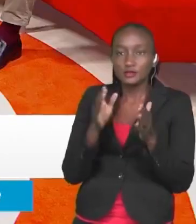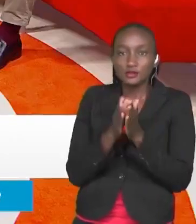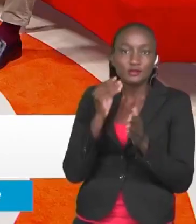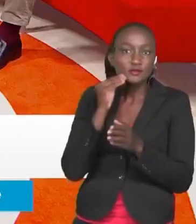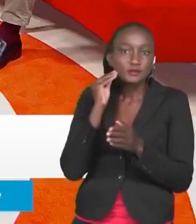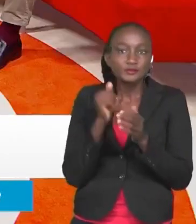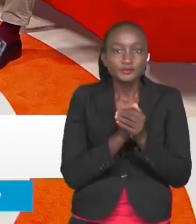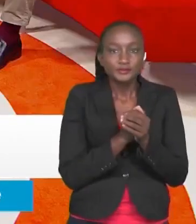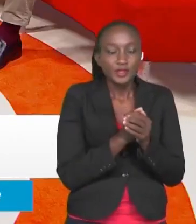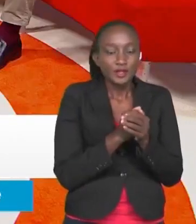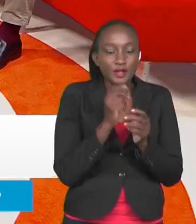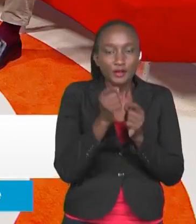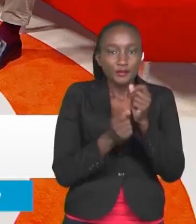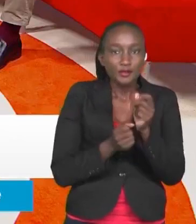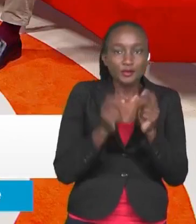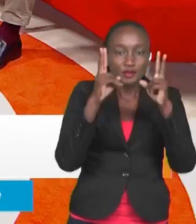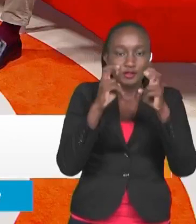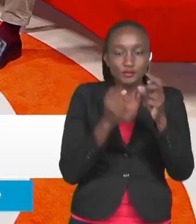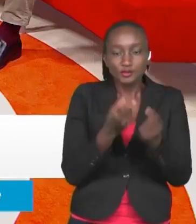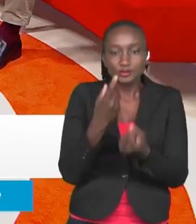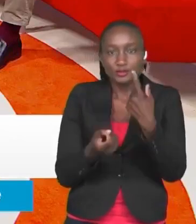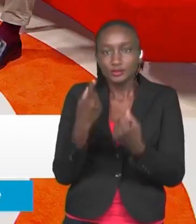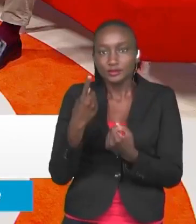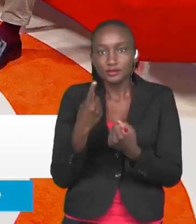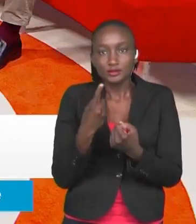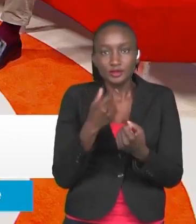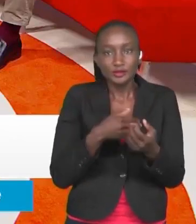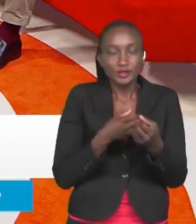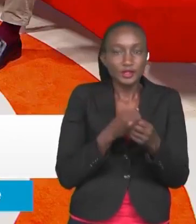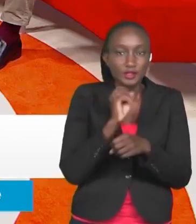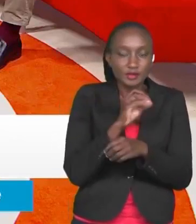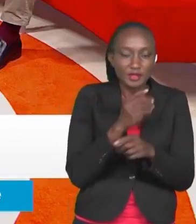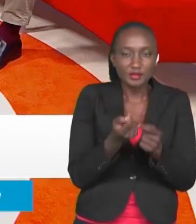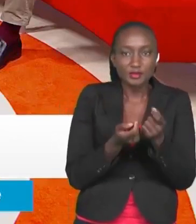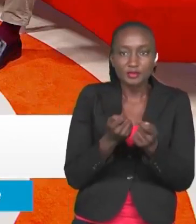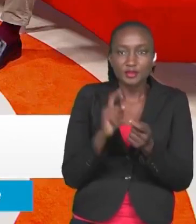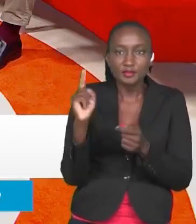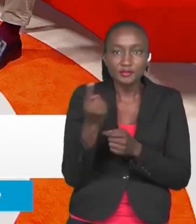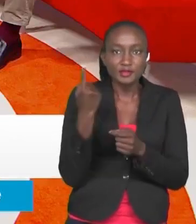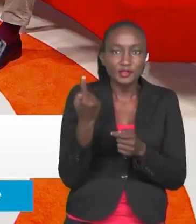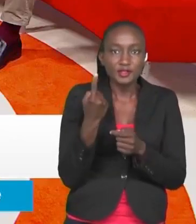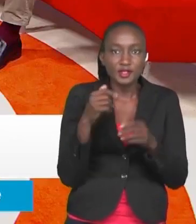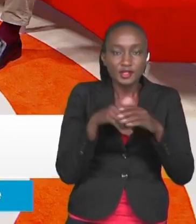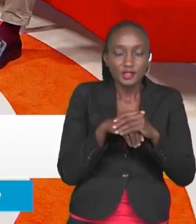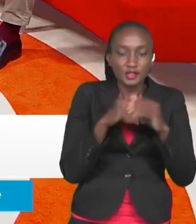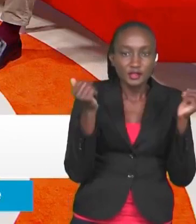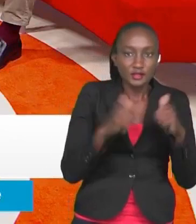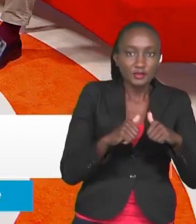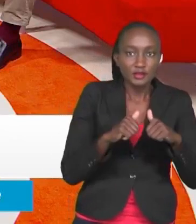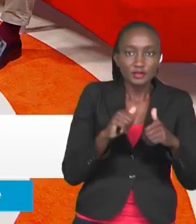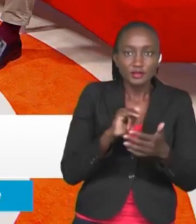have arisen. Let me just respond to them a bit. First of all, I am in agreement that there are